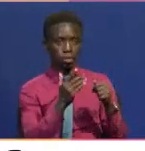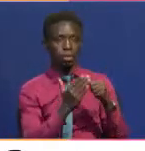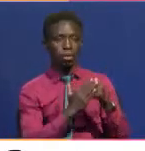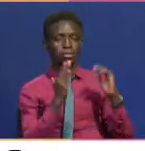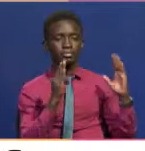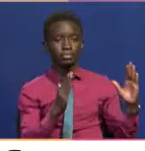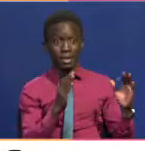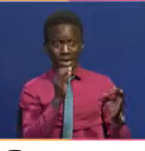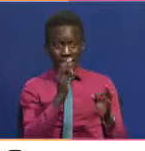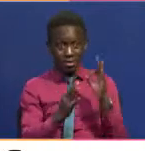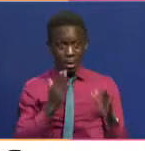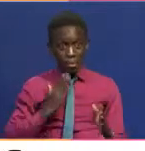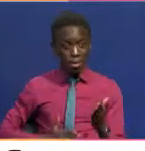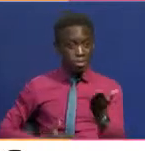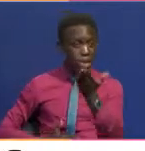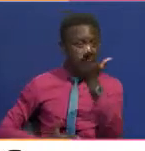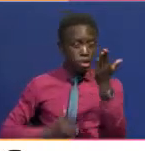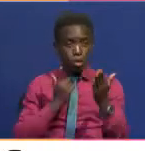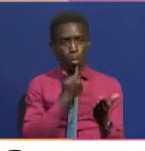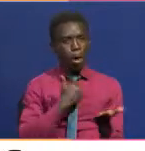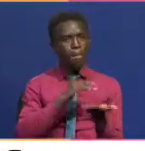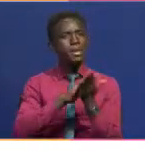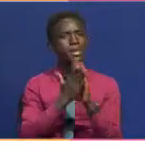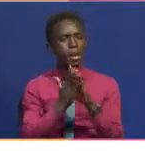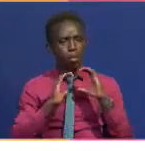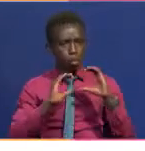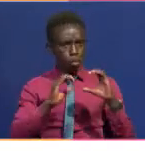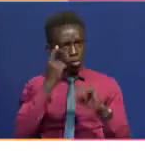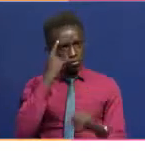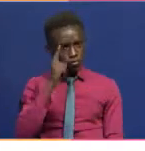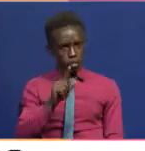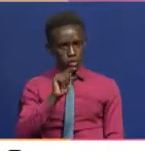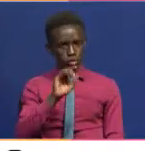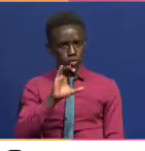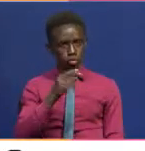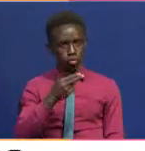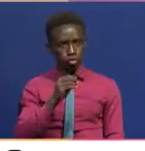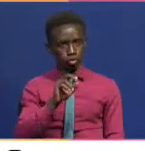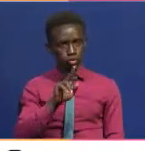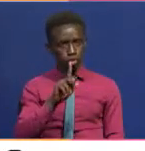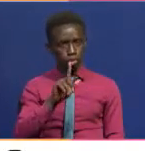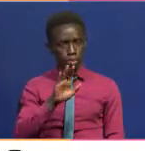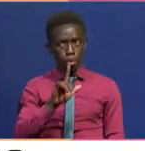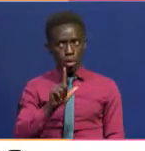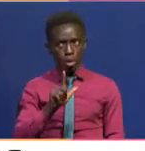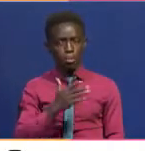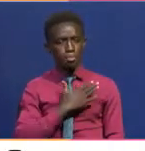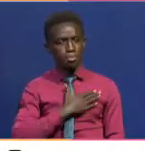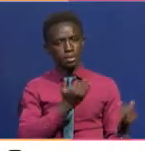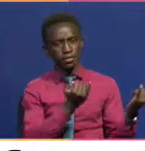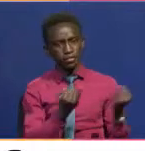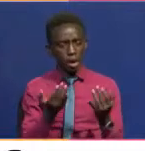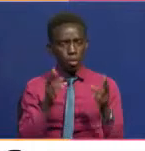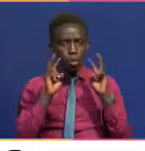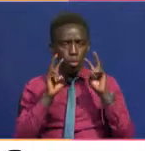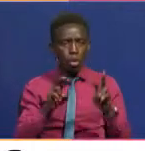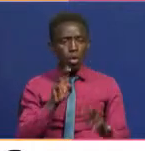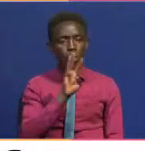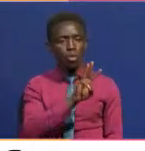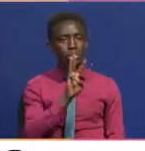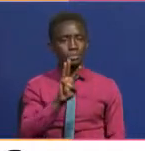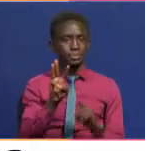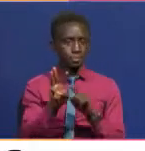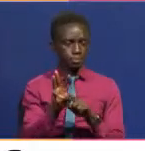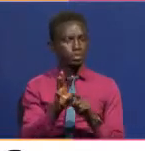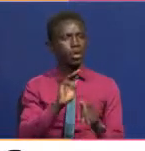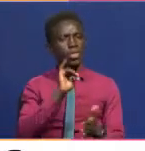there's somebody out there who would like to be a coach for Tchoukball, you are invited to check in our website. So that will also be happening